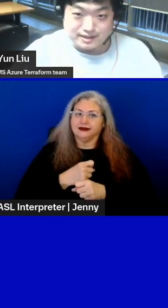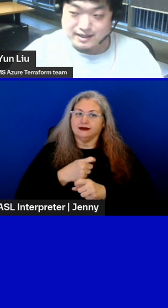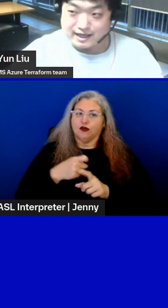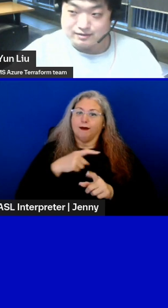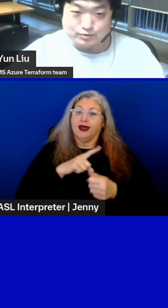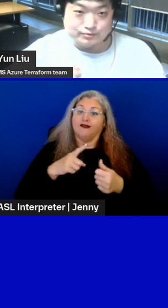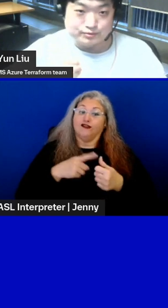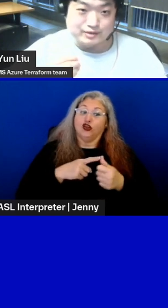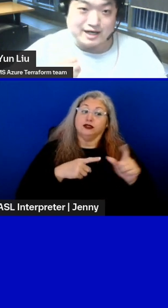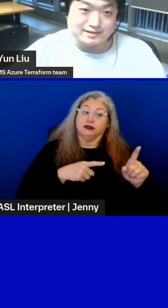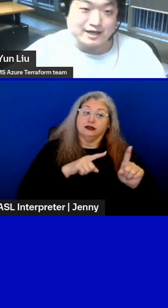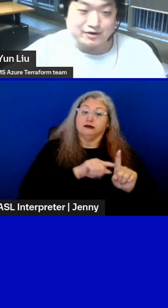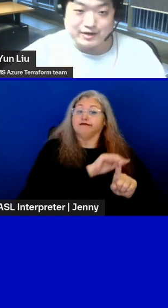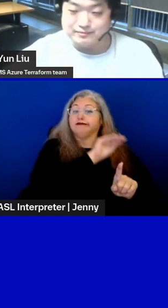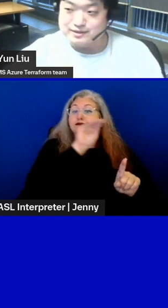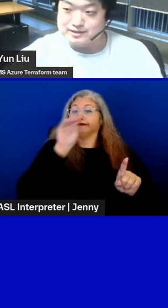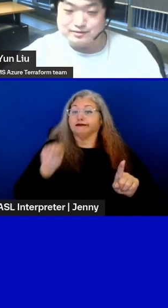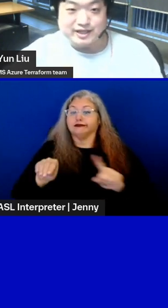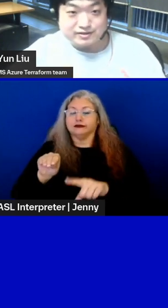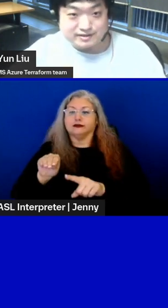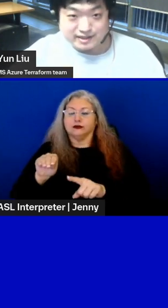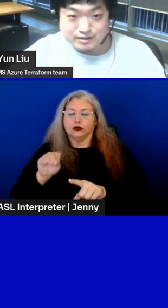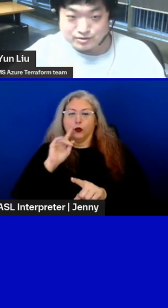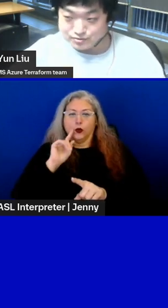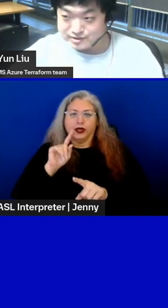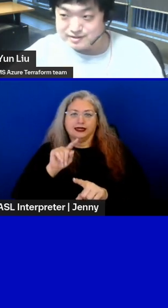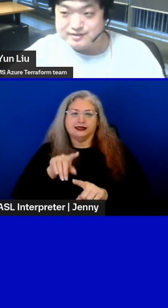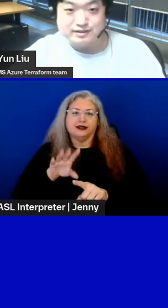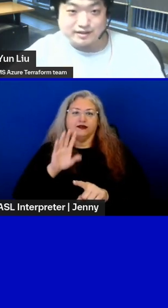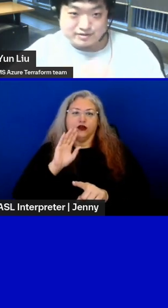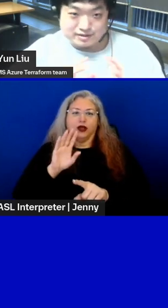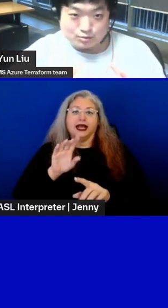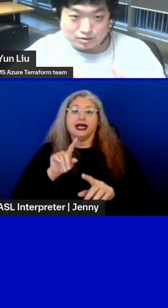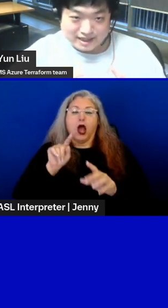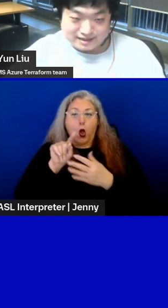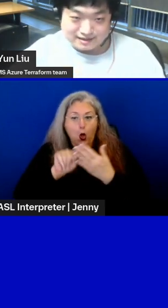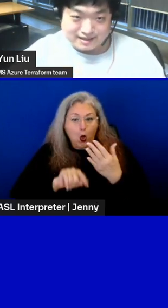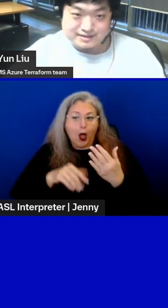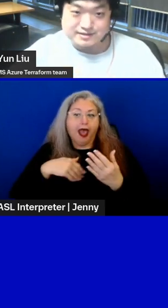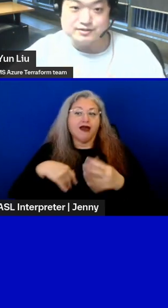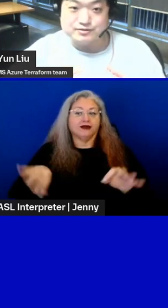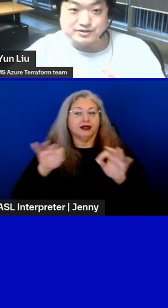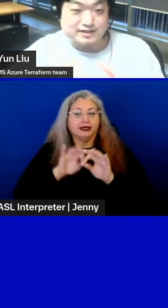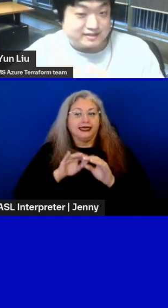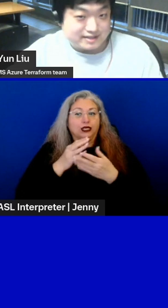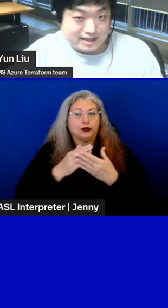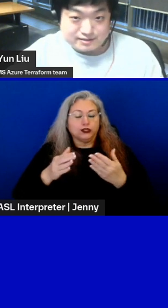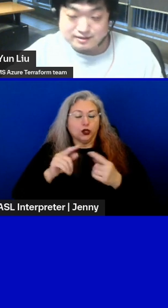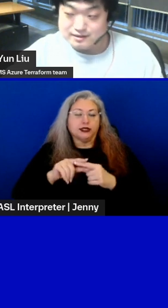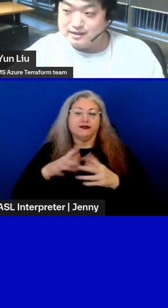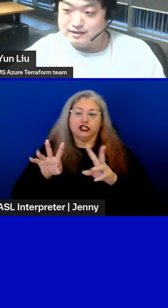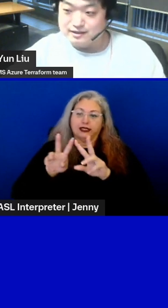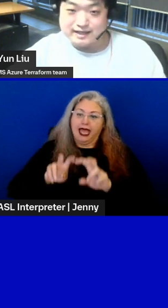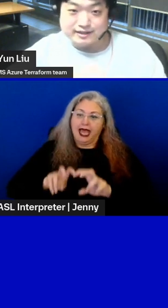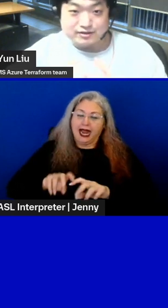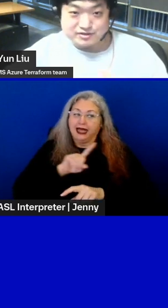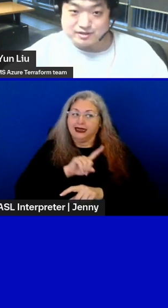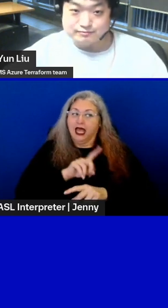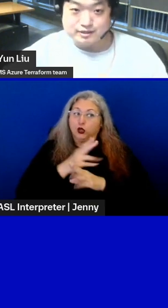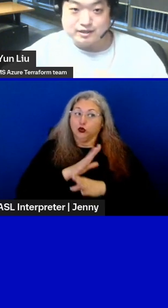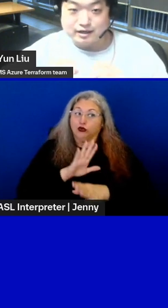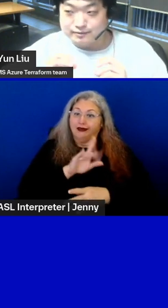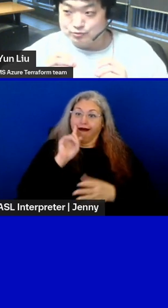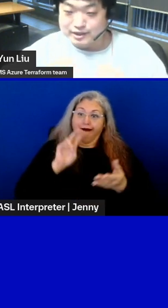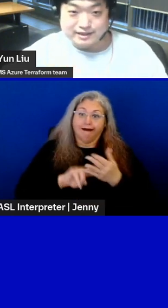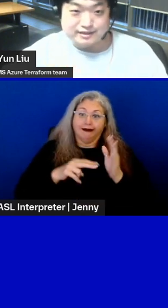step, and we will ask LLM. So here's the key resources. Here's our analyzed user's intent, and here are